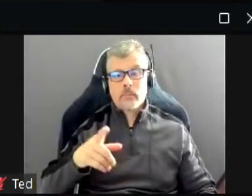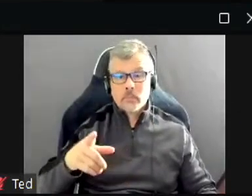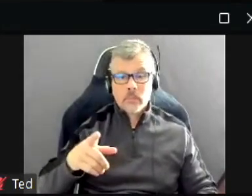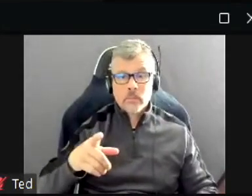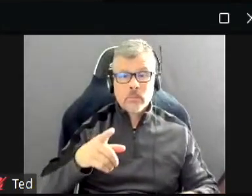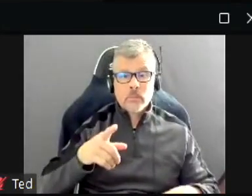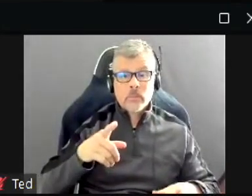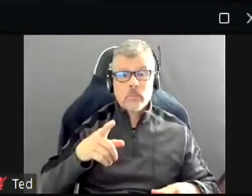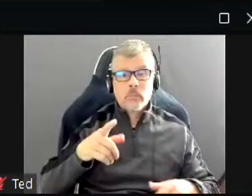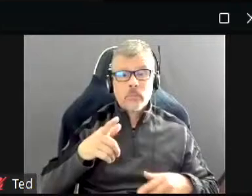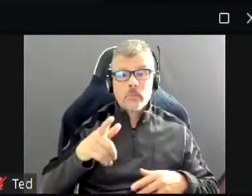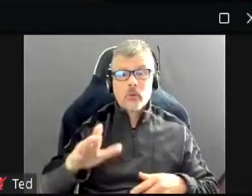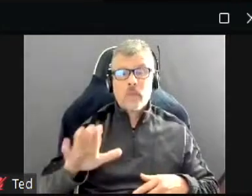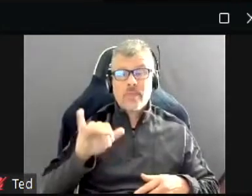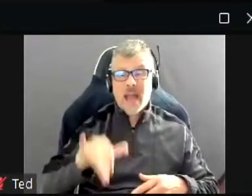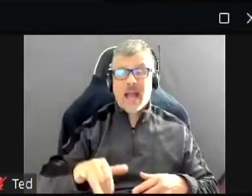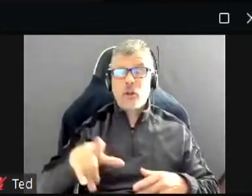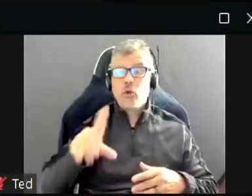conversation?